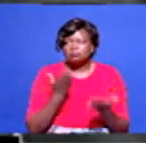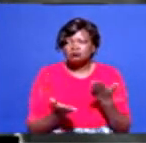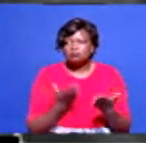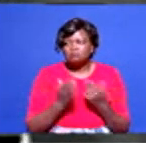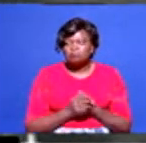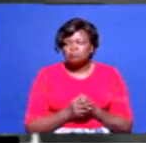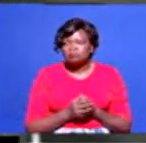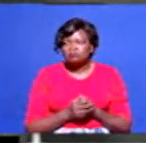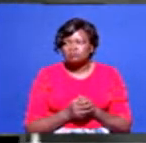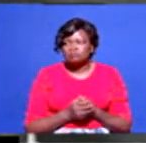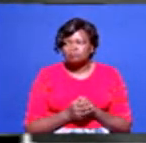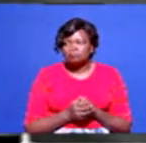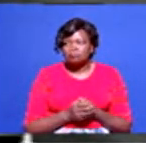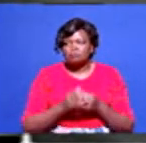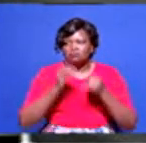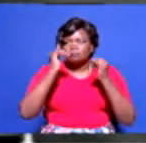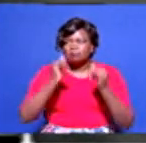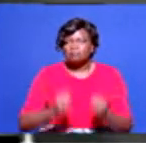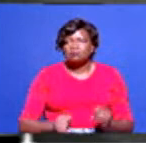Indeed, may the new